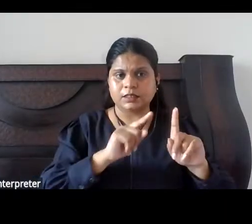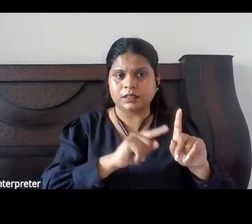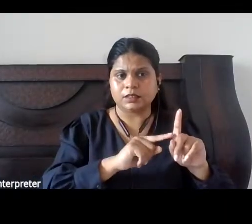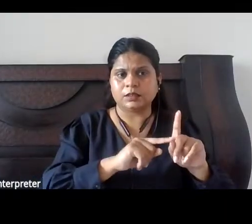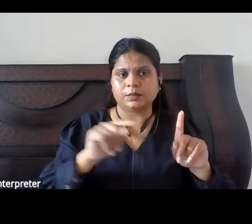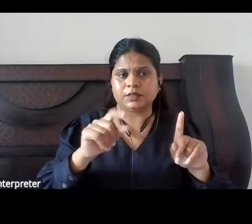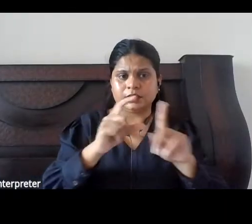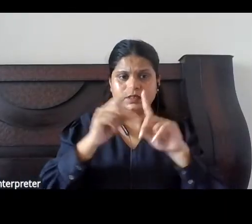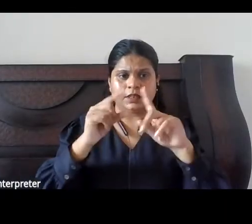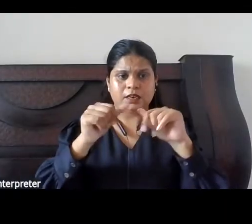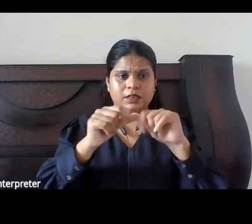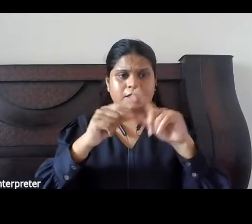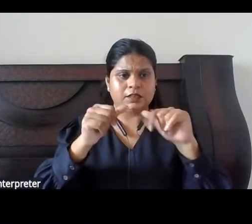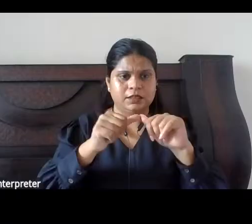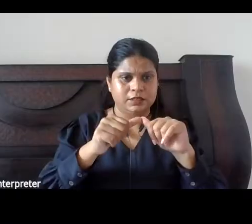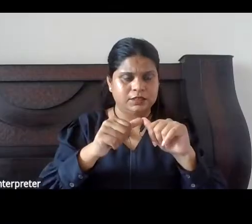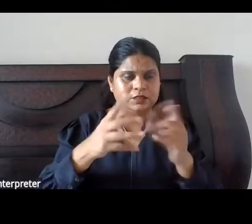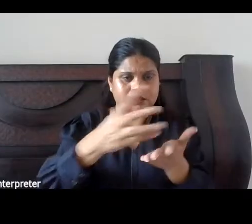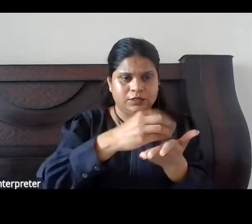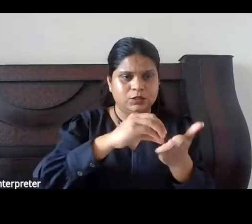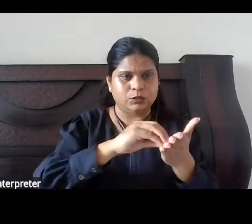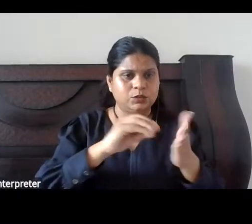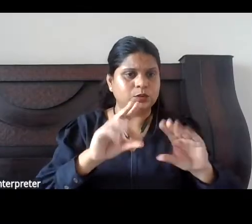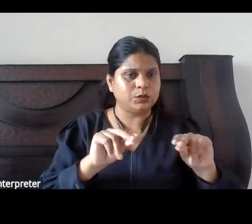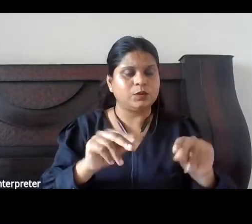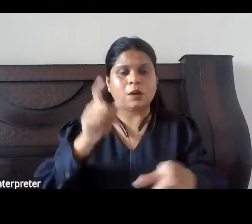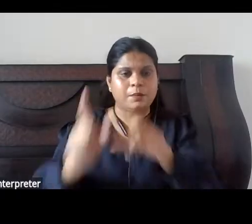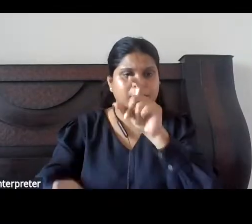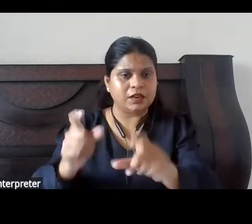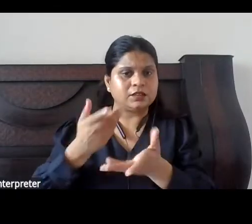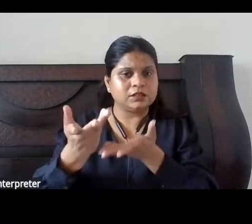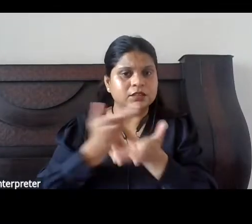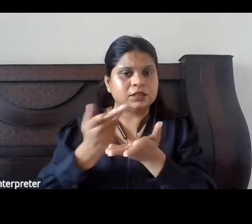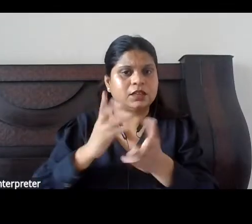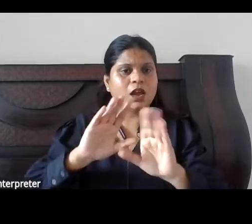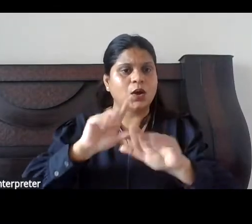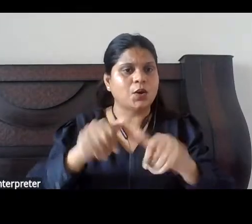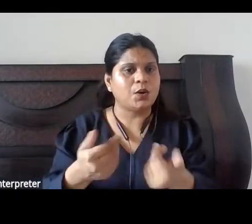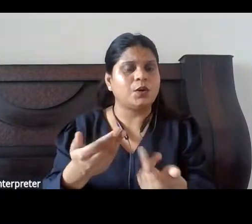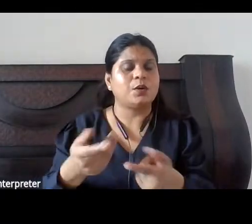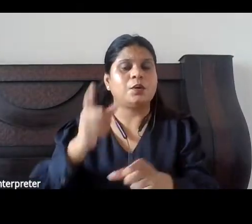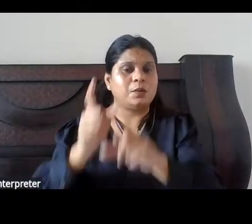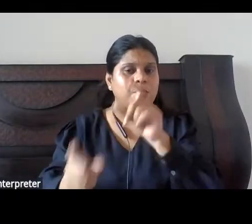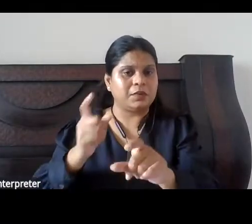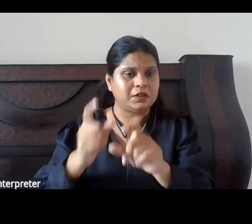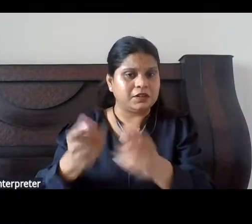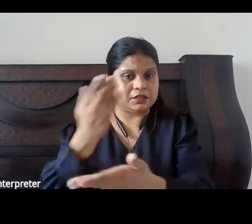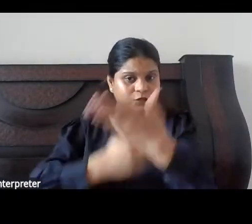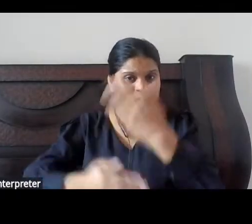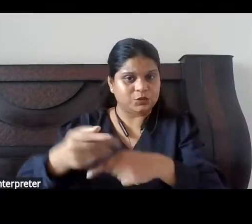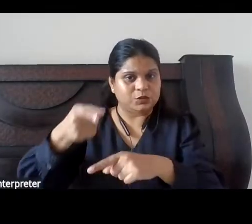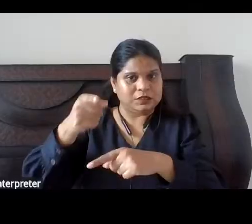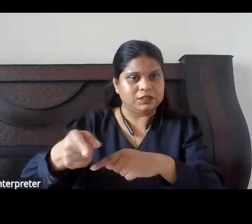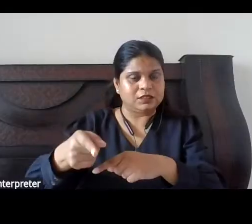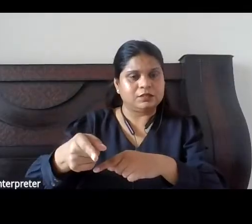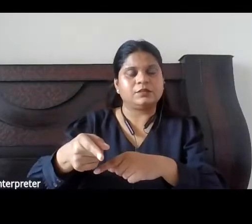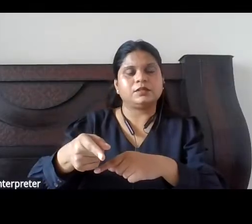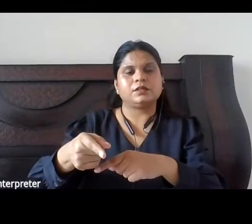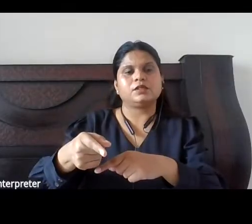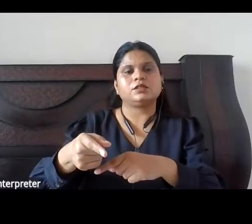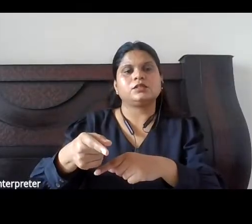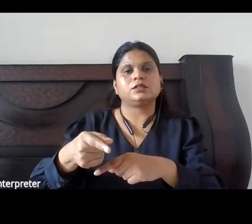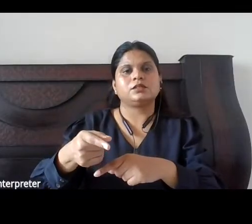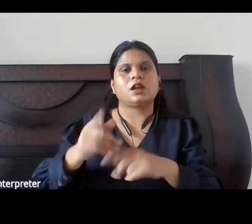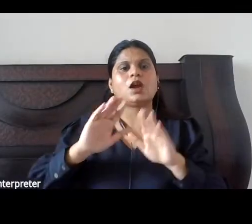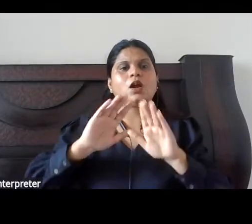also sensitizing them on how to interact with people with disabilities, particularly those with invisible disabilities. And they